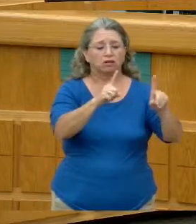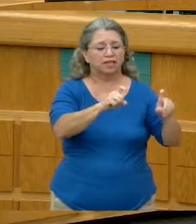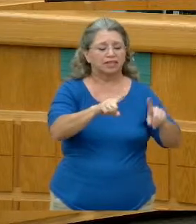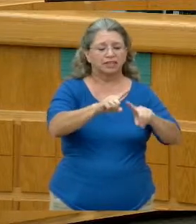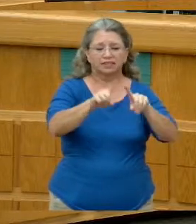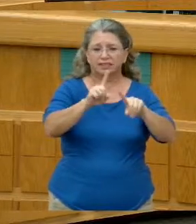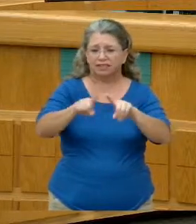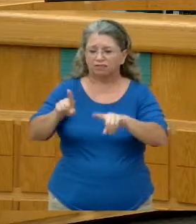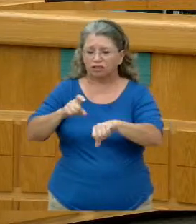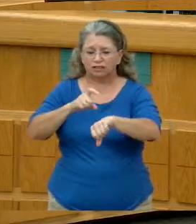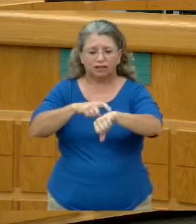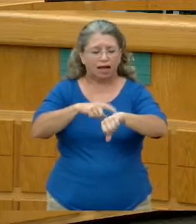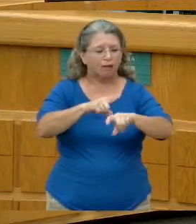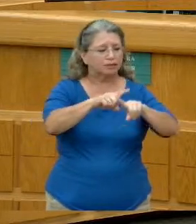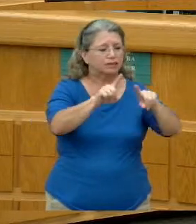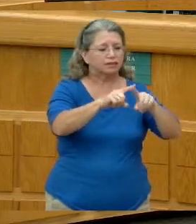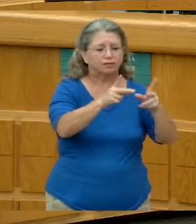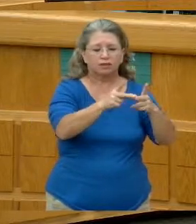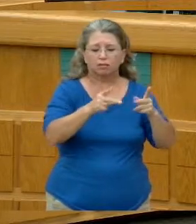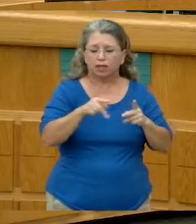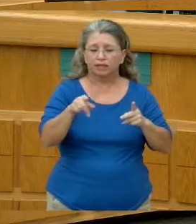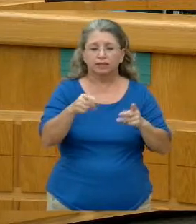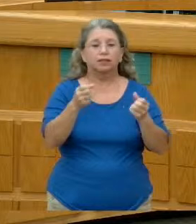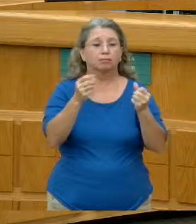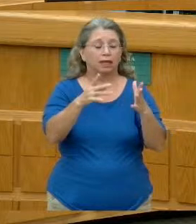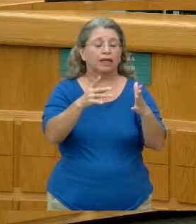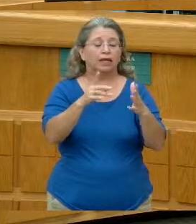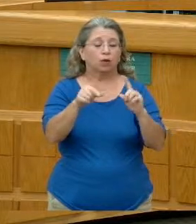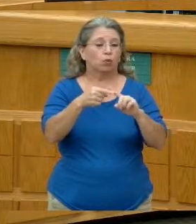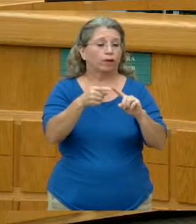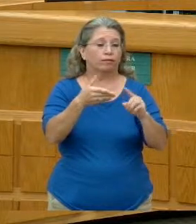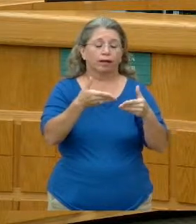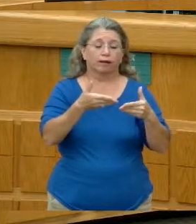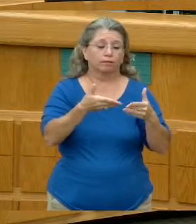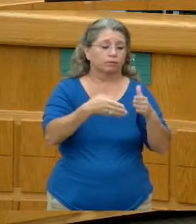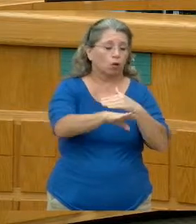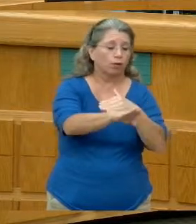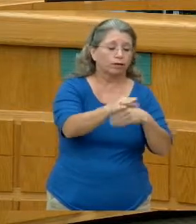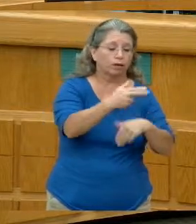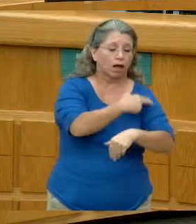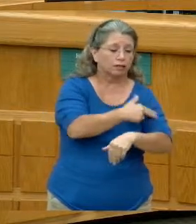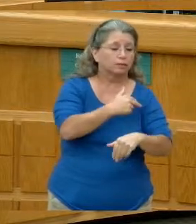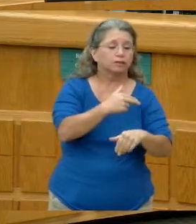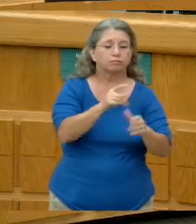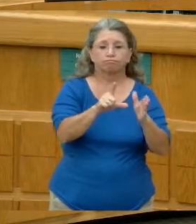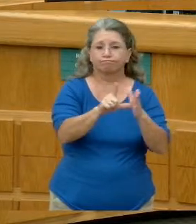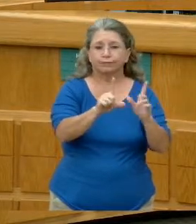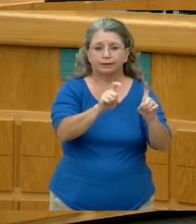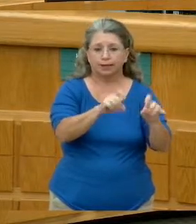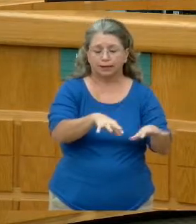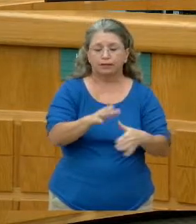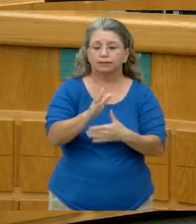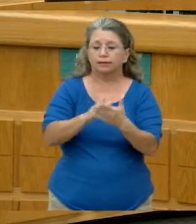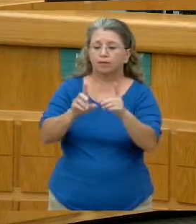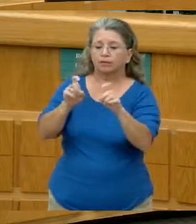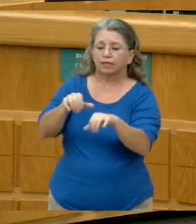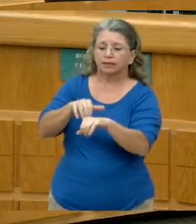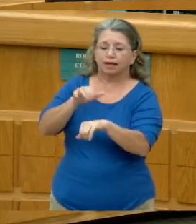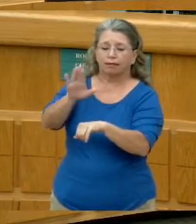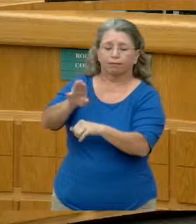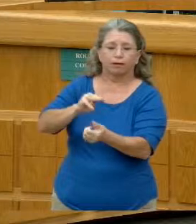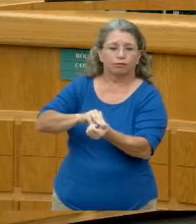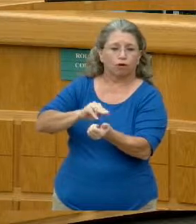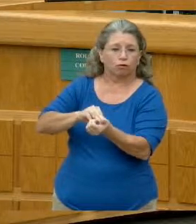get tested as part of the intake process at the hospital, while others may get tested at their pediatrician's office. ¿Fueron